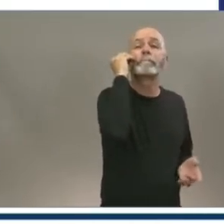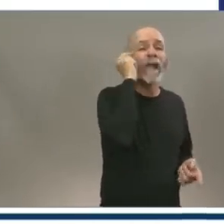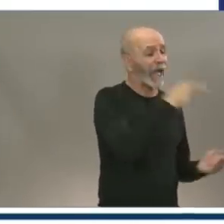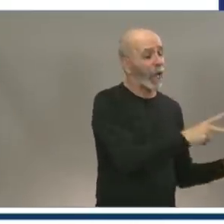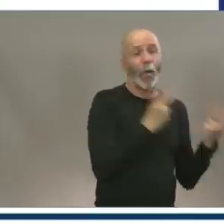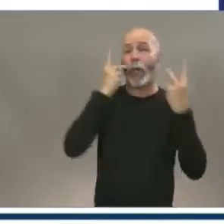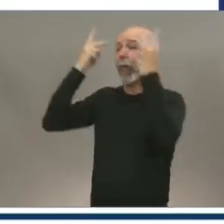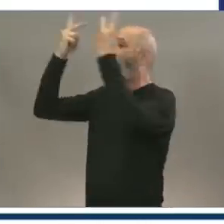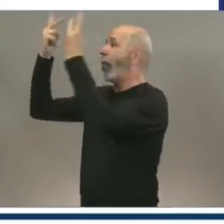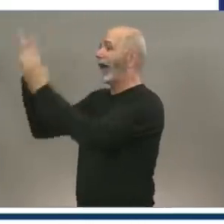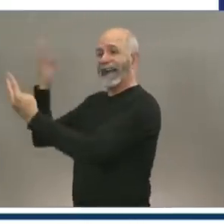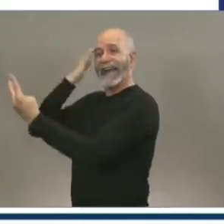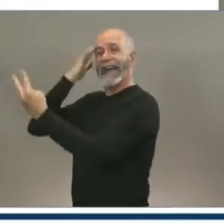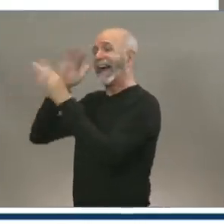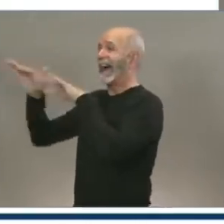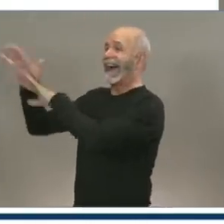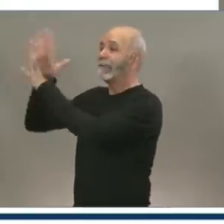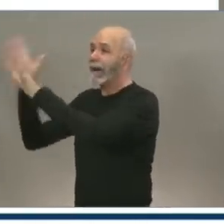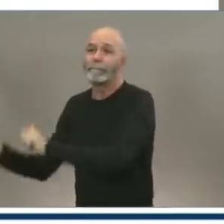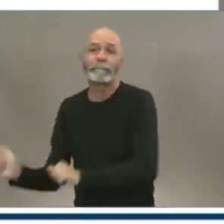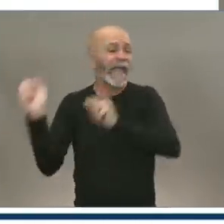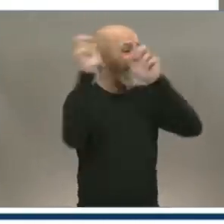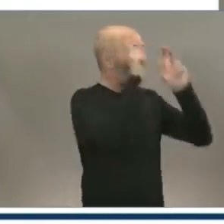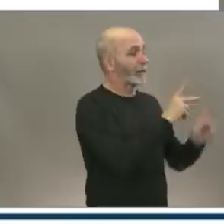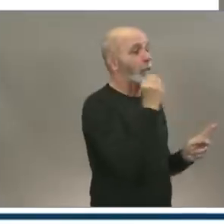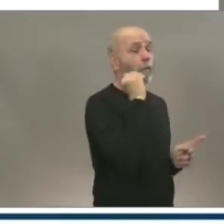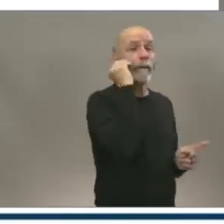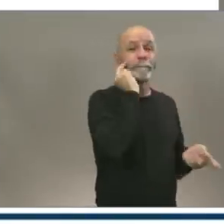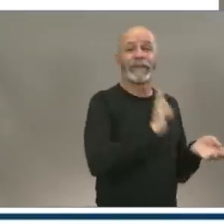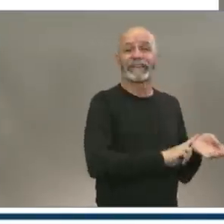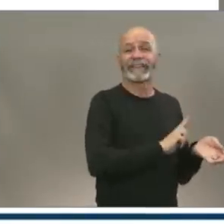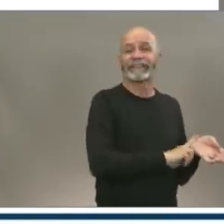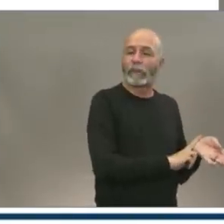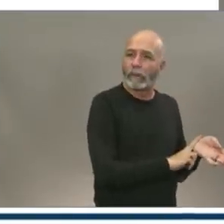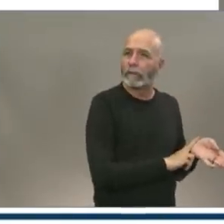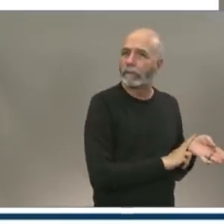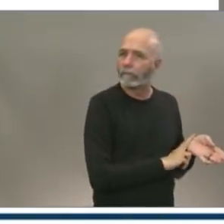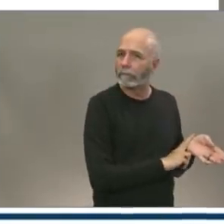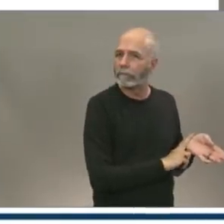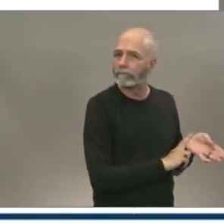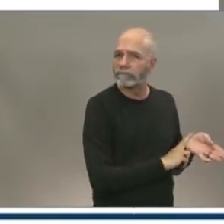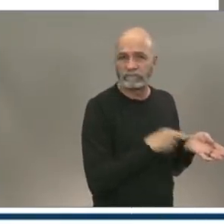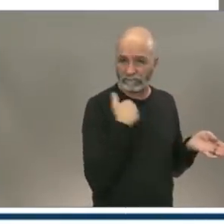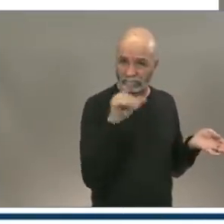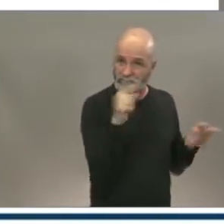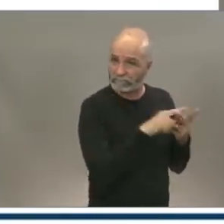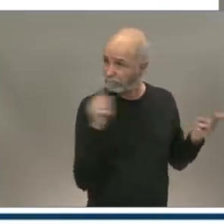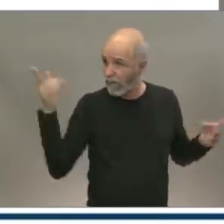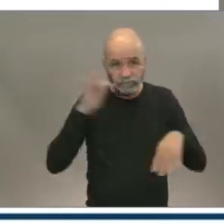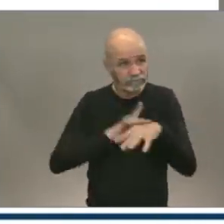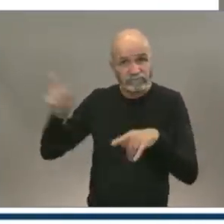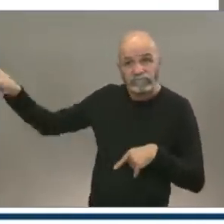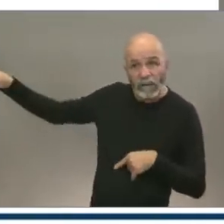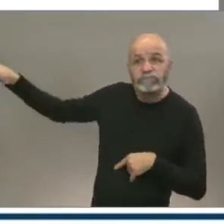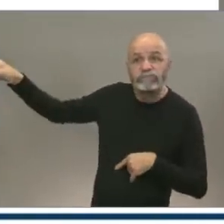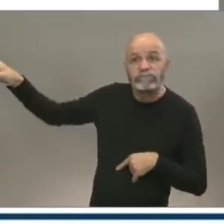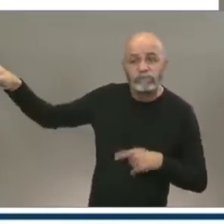Well, everybody who was at that event was then contacted directly or indirectly and said, you've been in contact, here's the steps you need to take